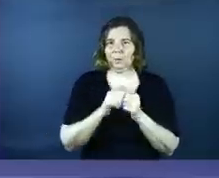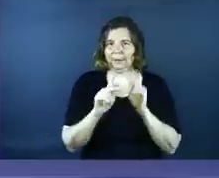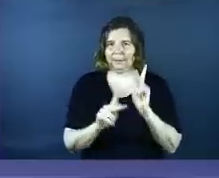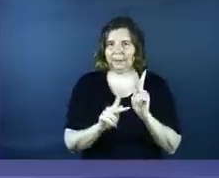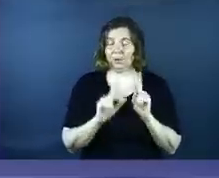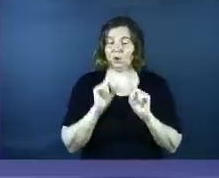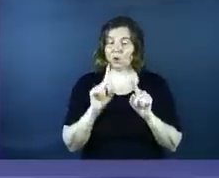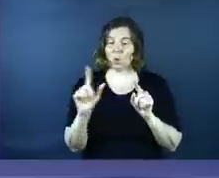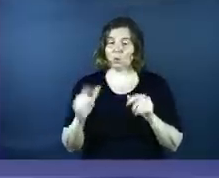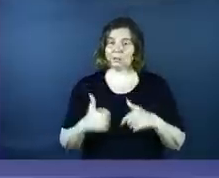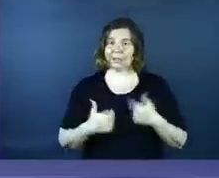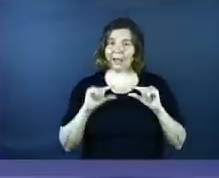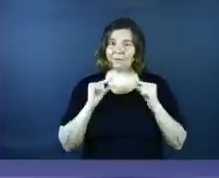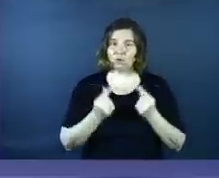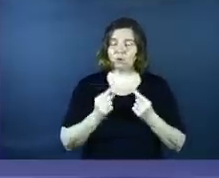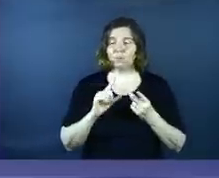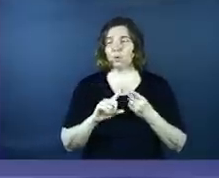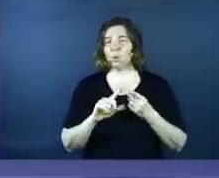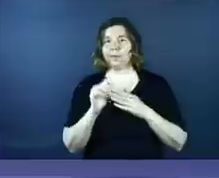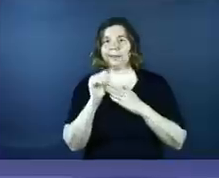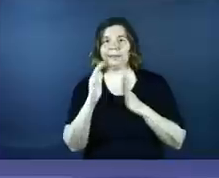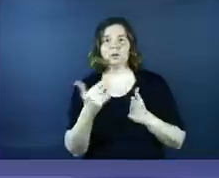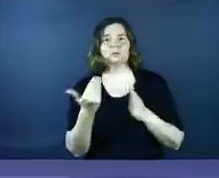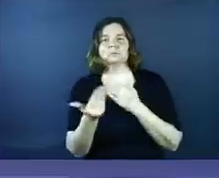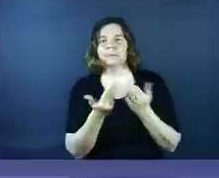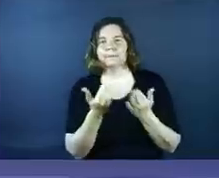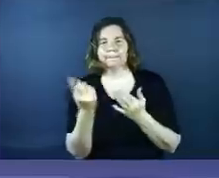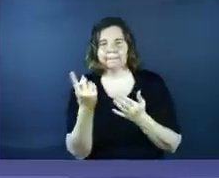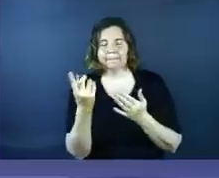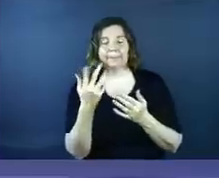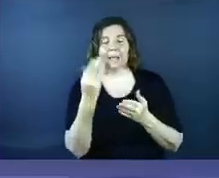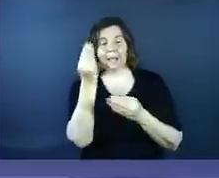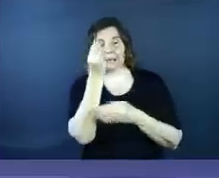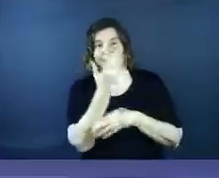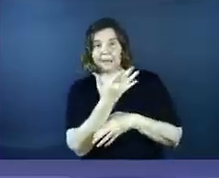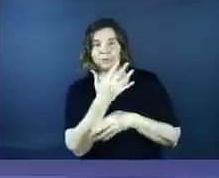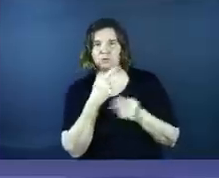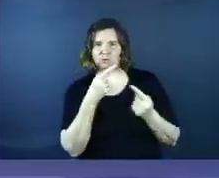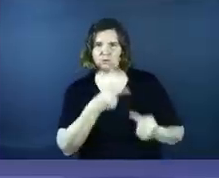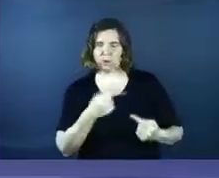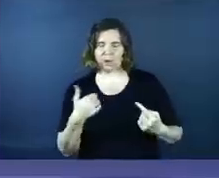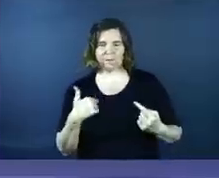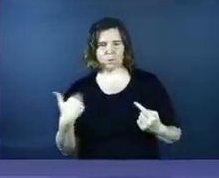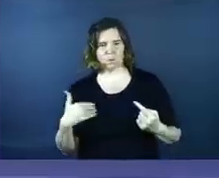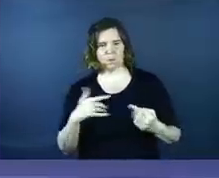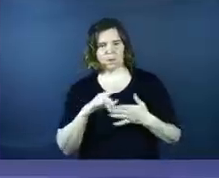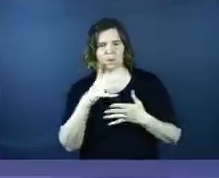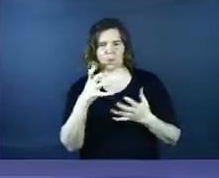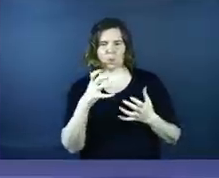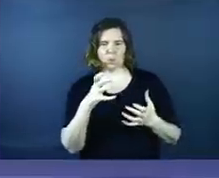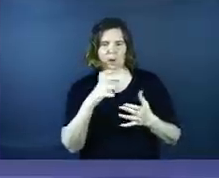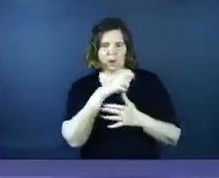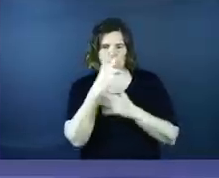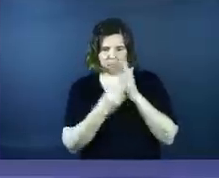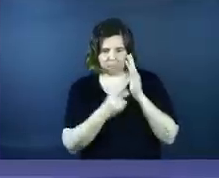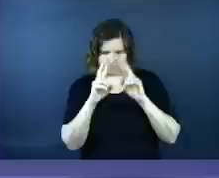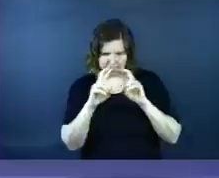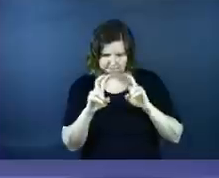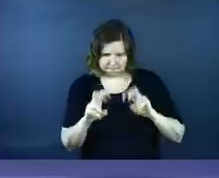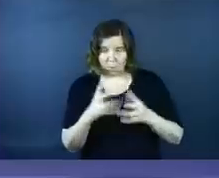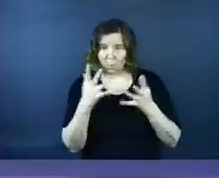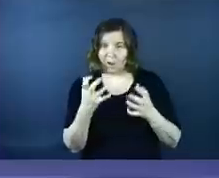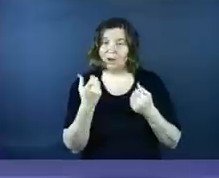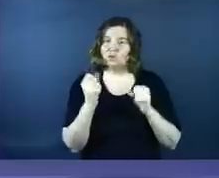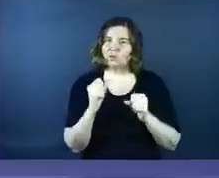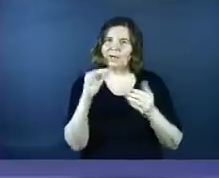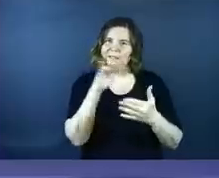That you go to your life group or you go to your life group leader and let them know the struggles that you're having and the fact that you want to delve deeper in those things and